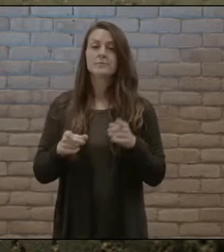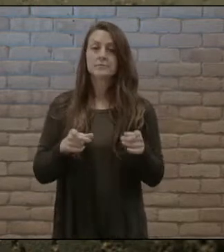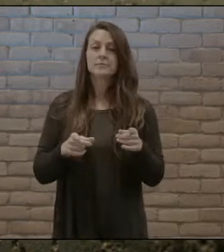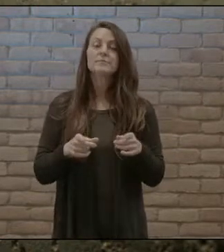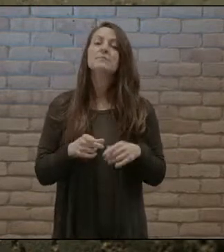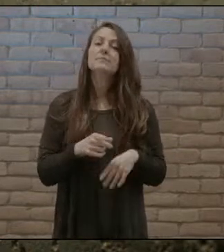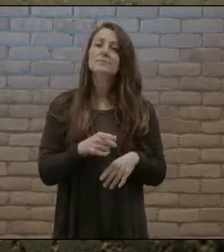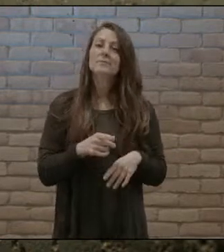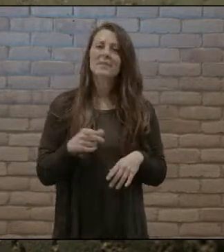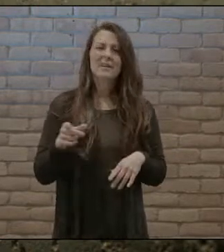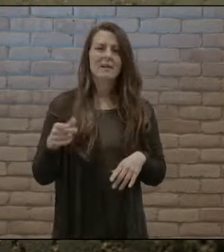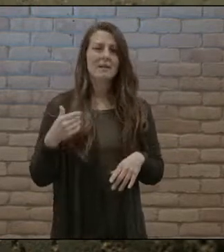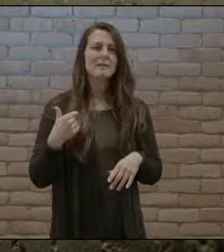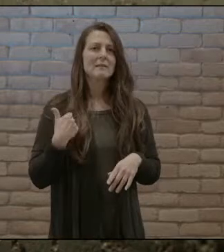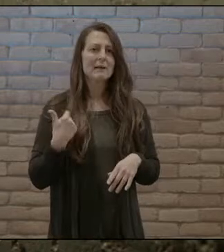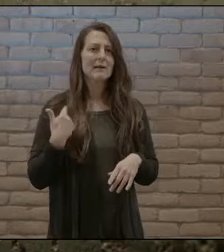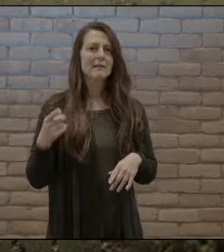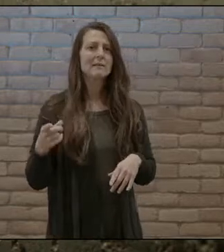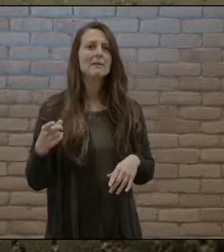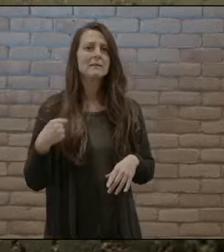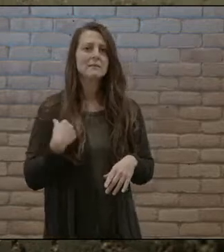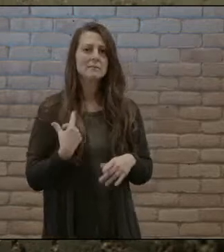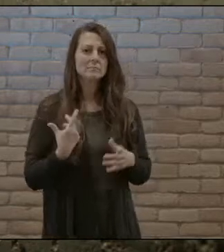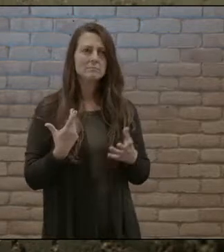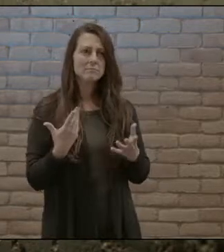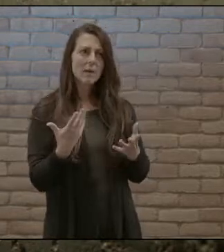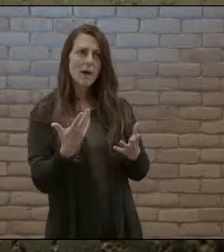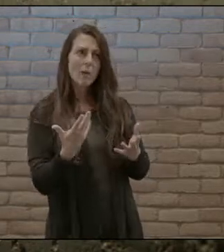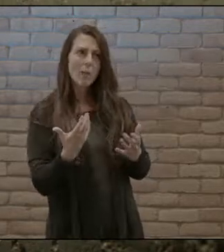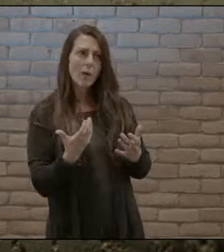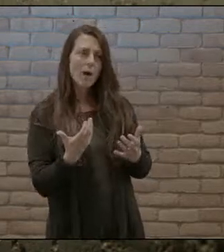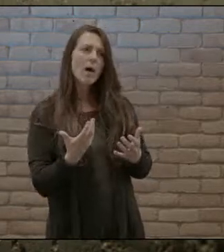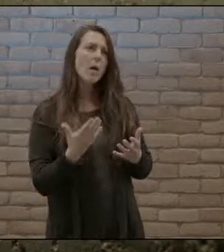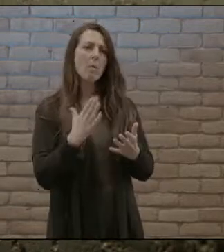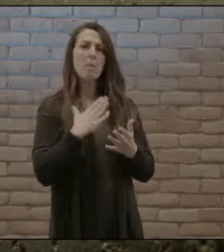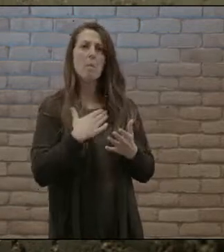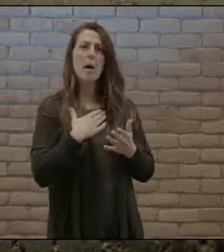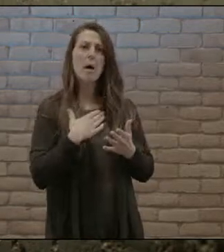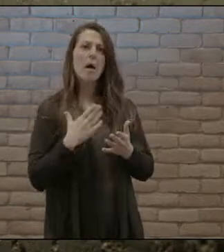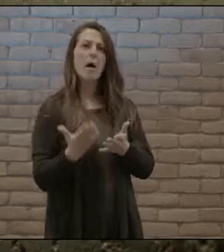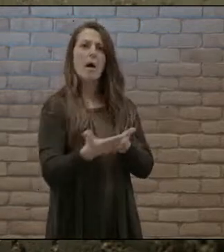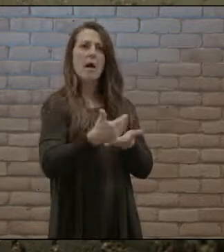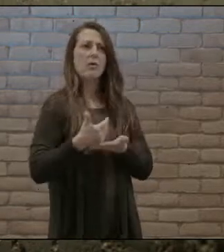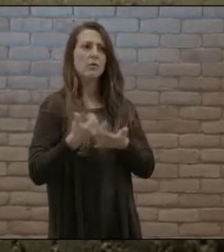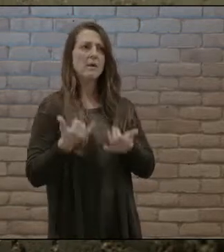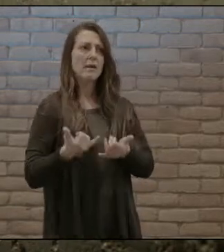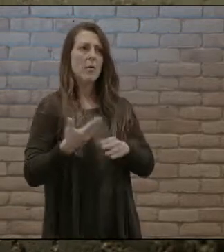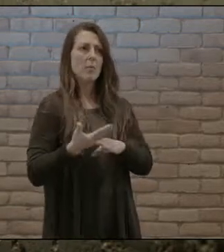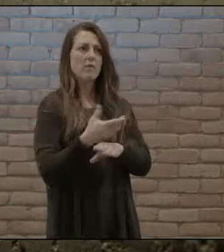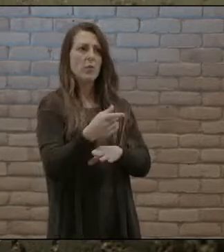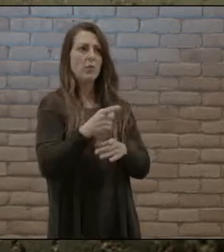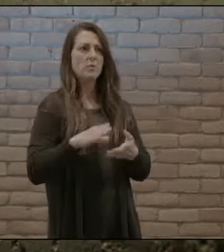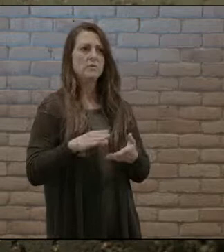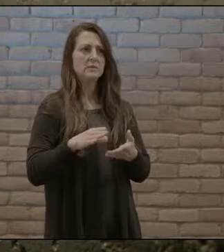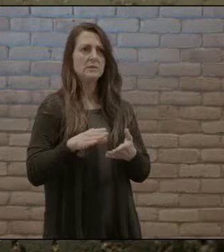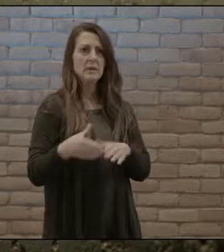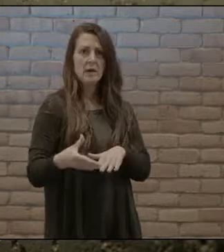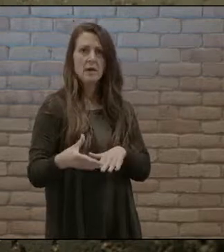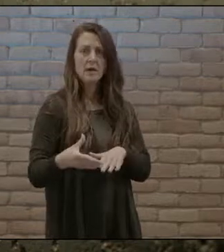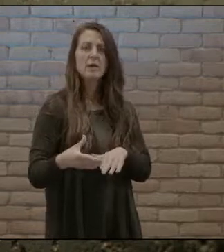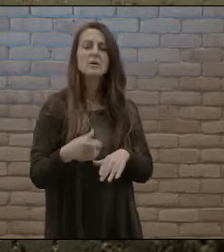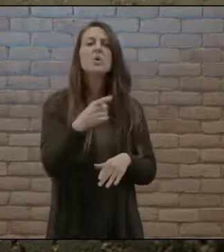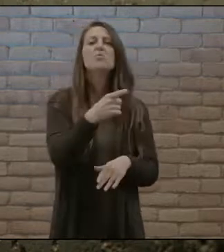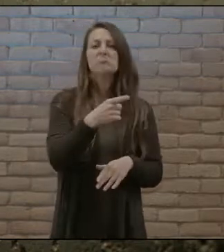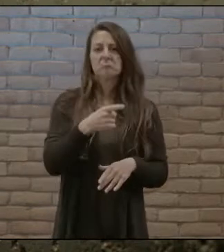father, "I want my share of your estate now, before you die." So his father agreed to divide his